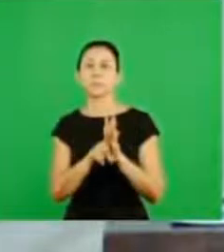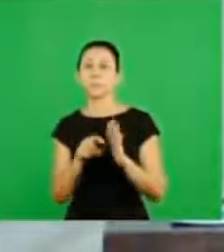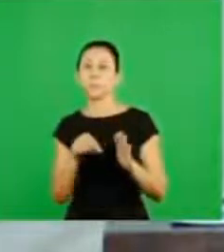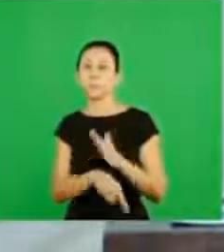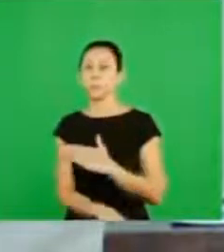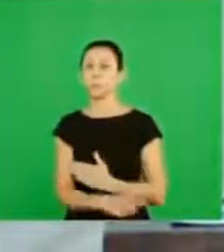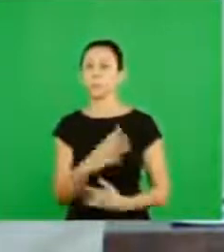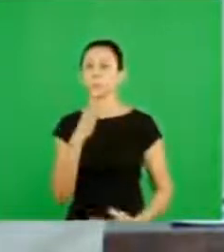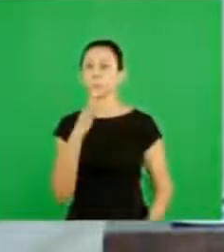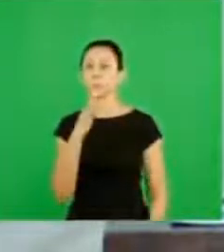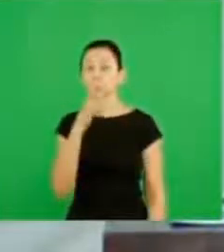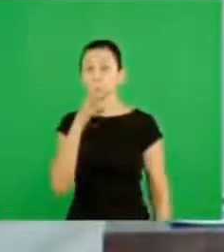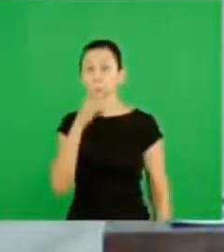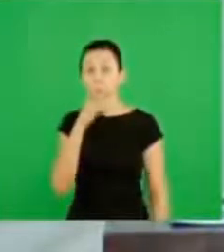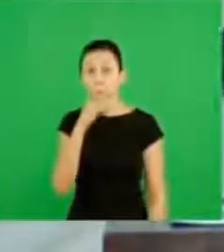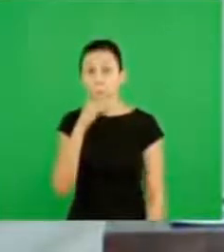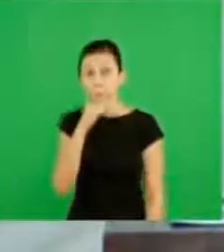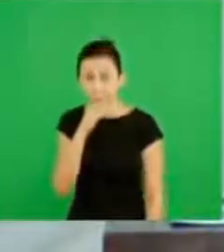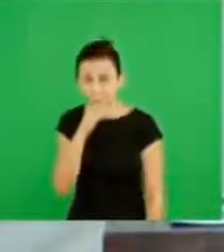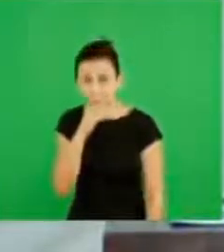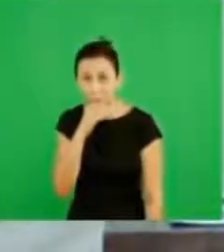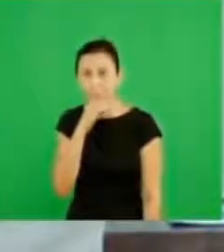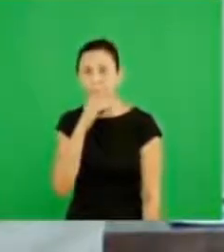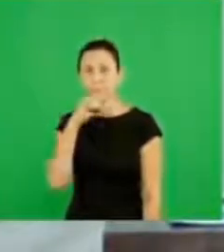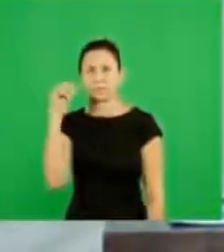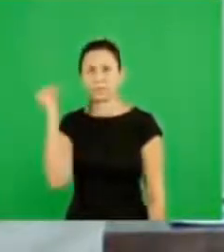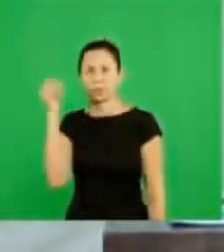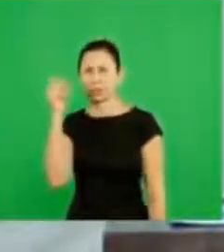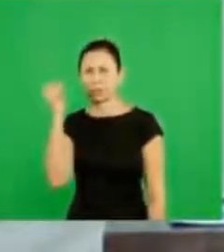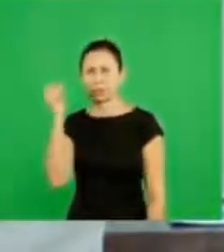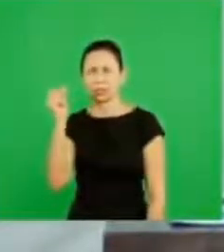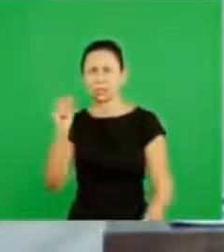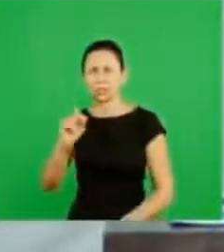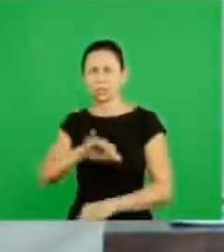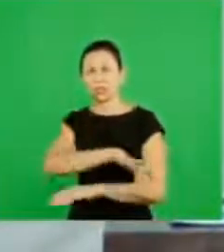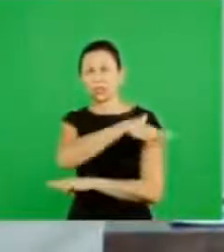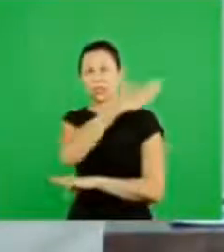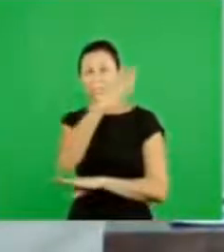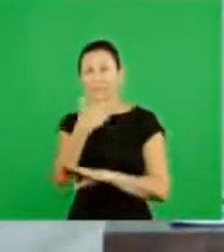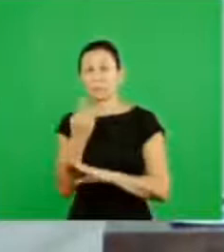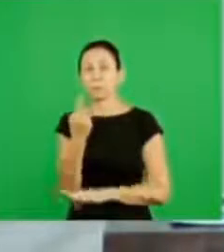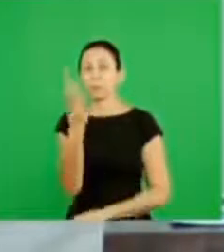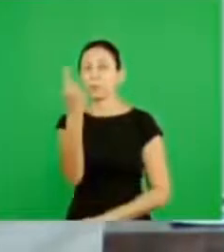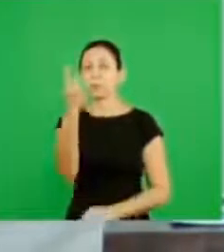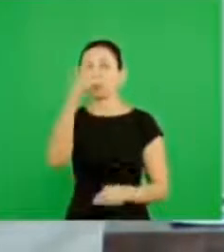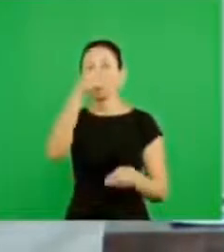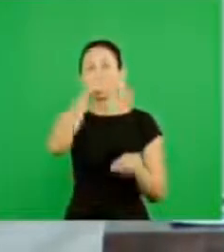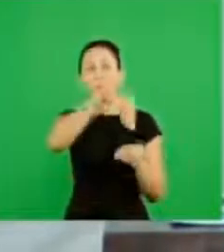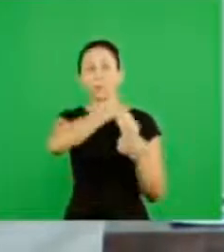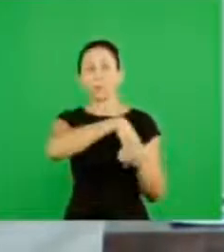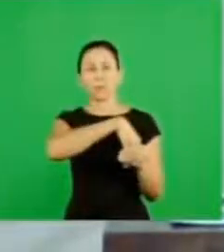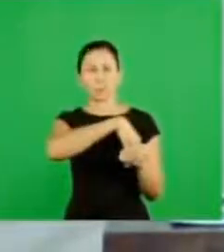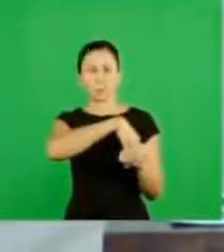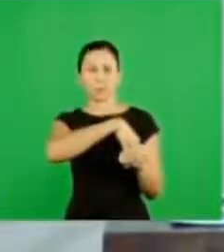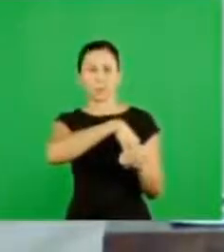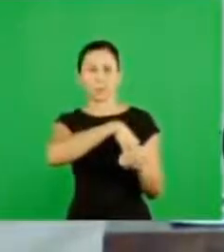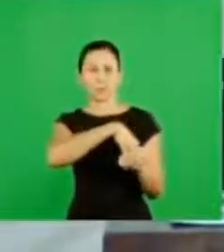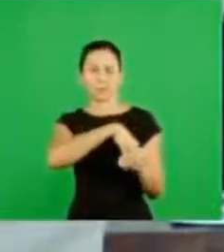It doesn't interest us. Men of deep thought, of deep knowing, they